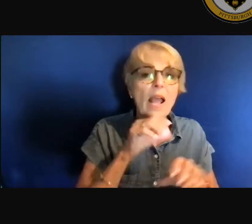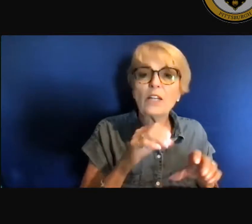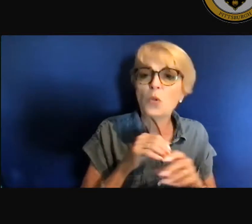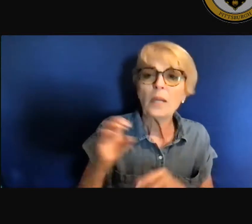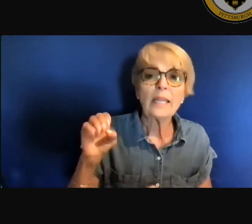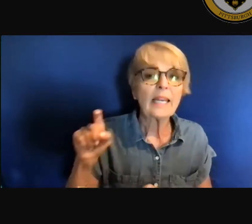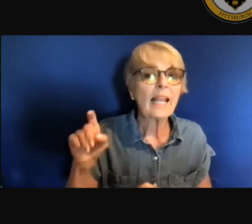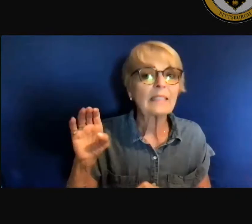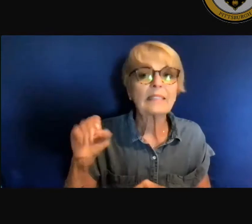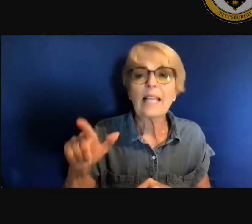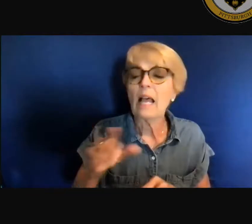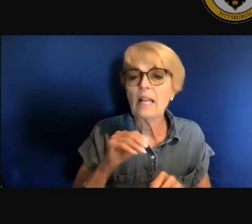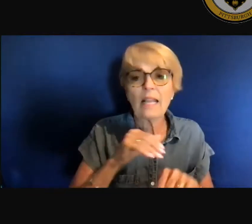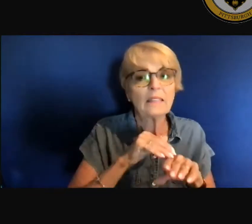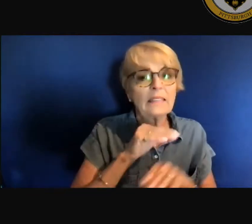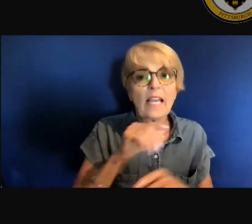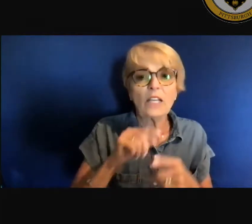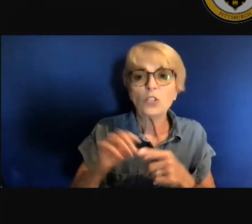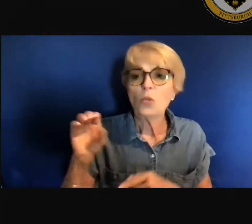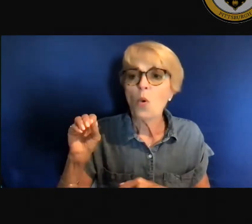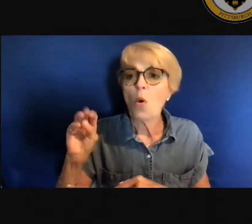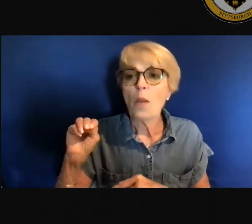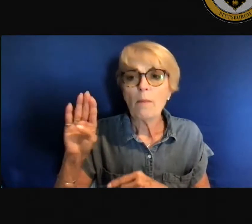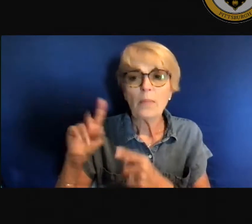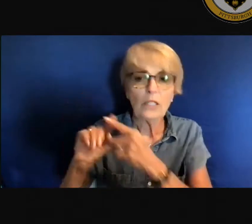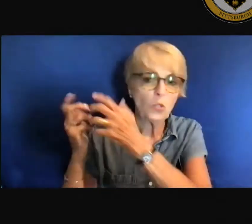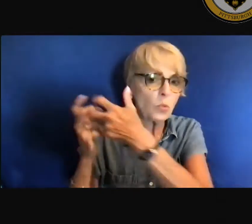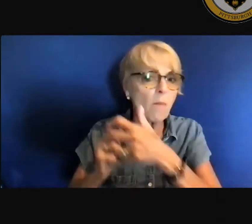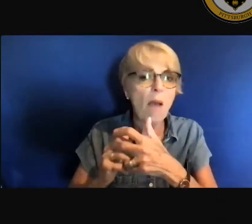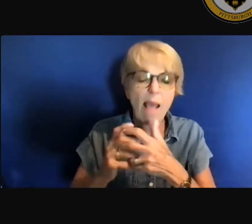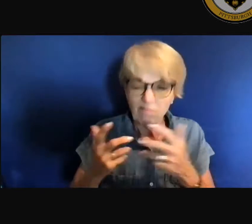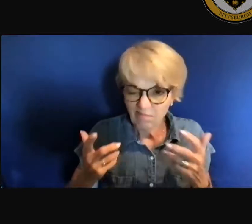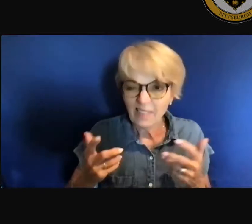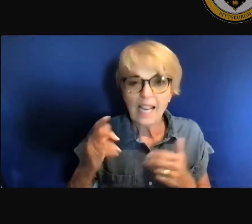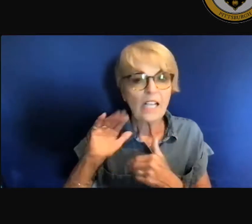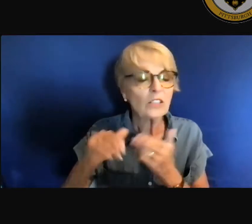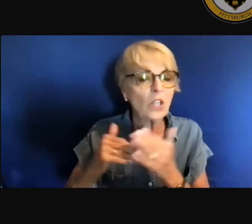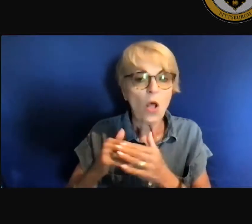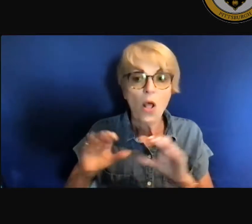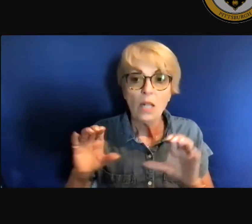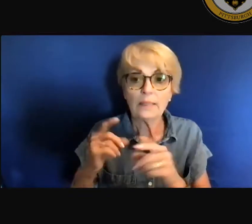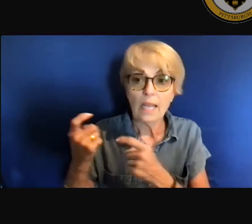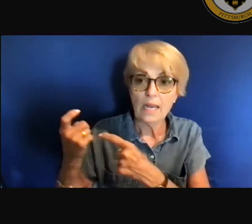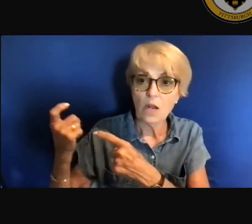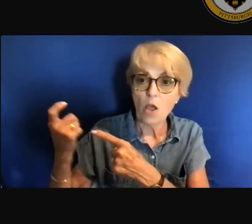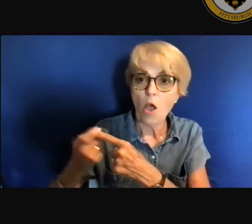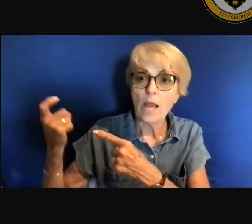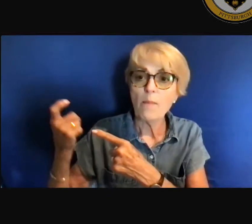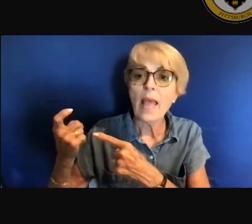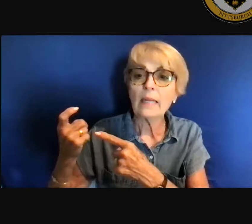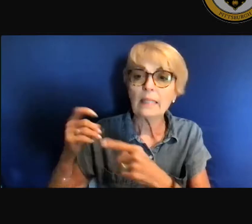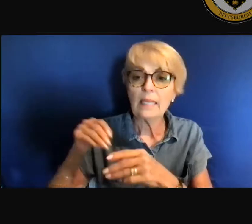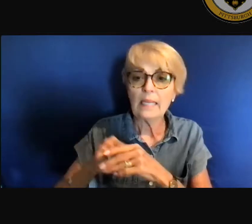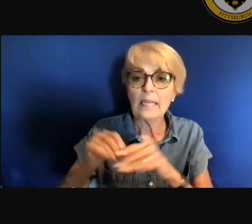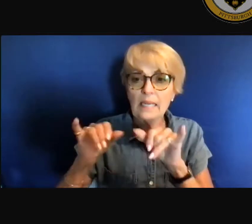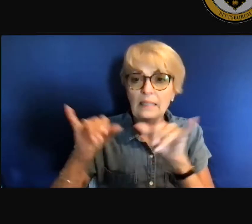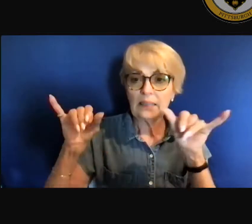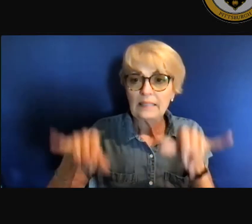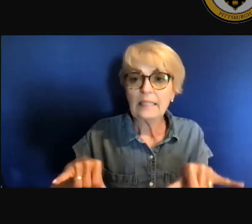to OMB to be compiled. That's, again, all done automatically in the system, and it is